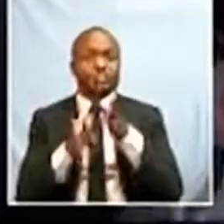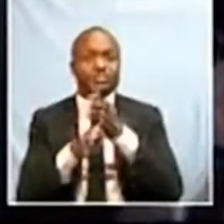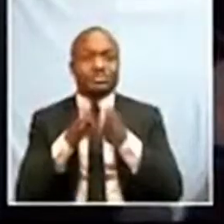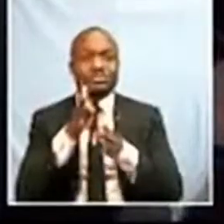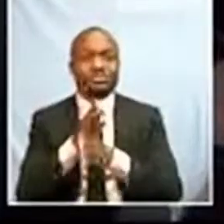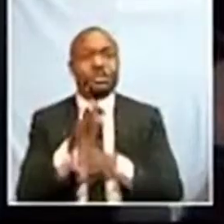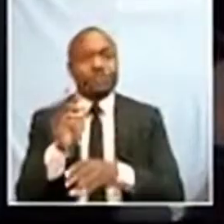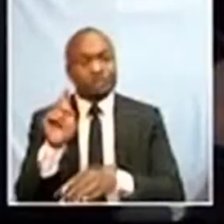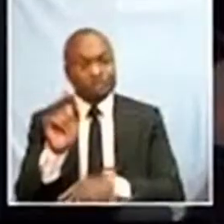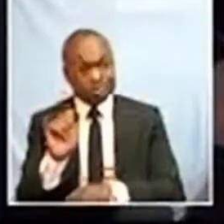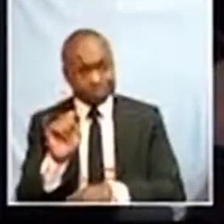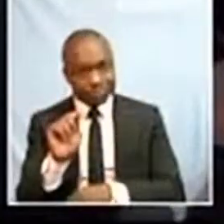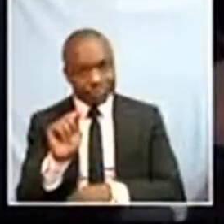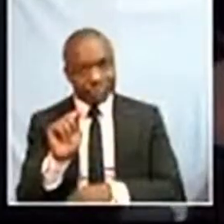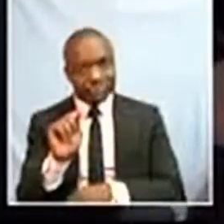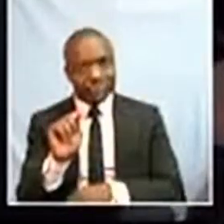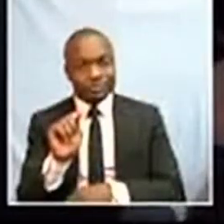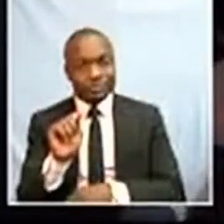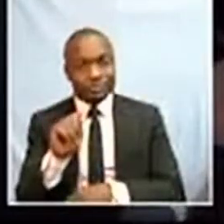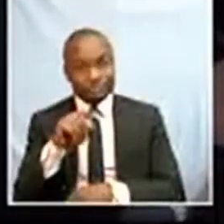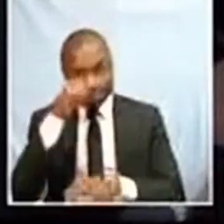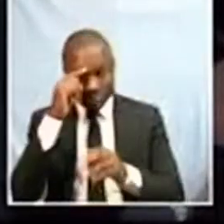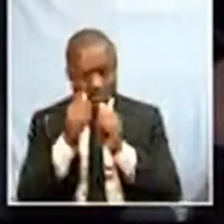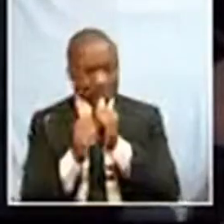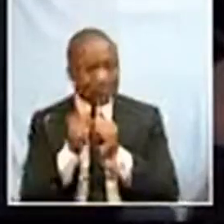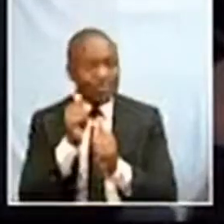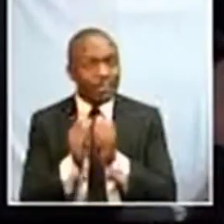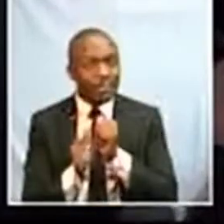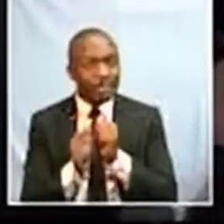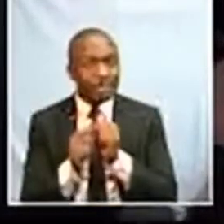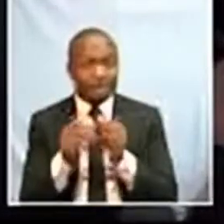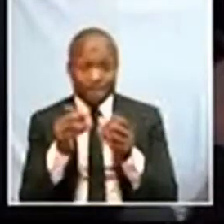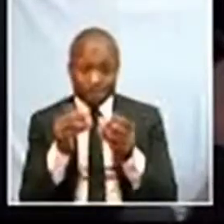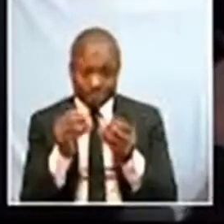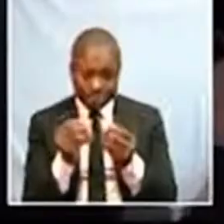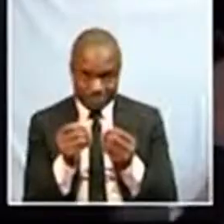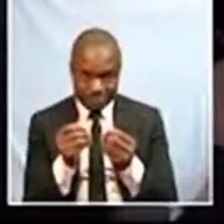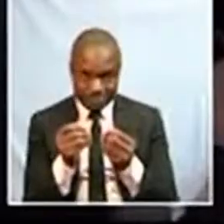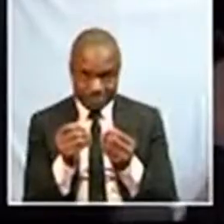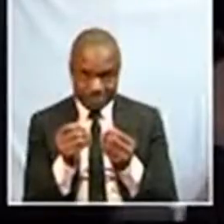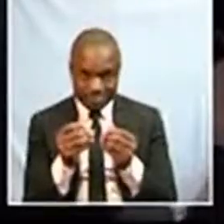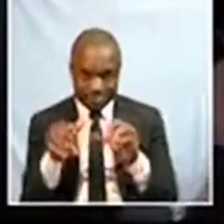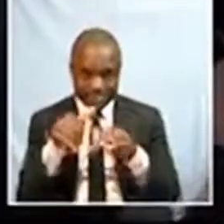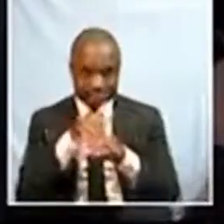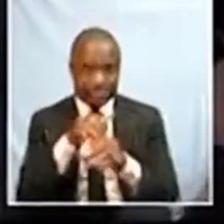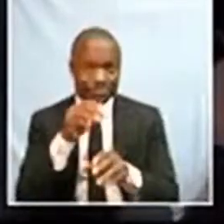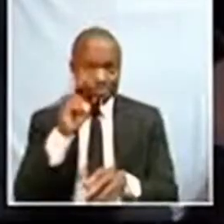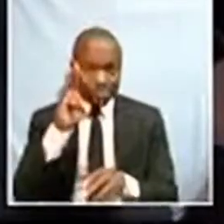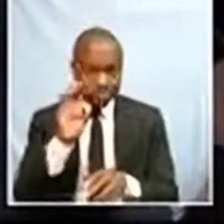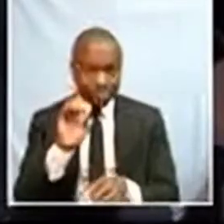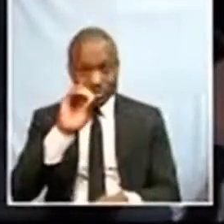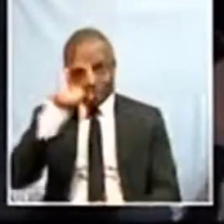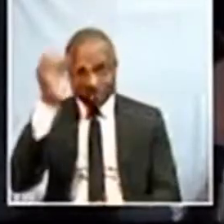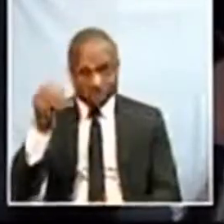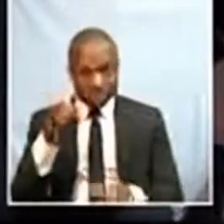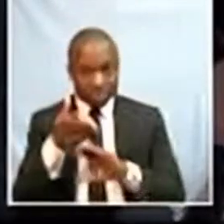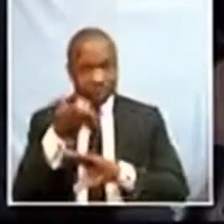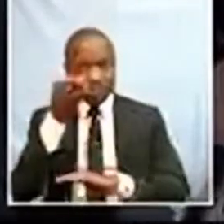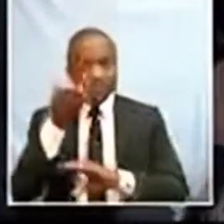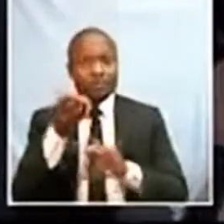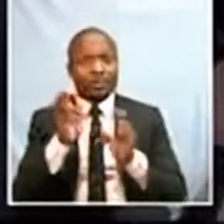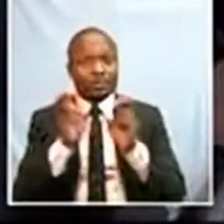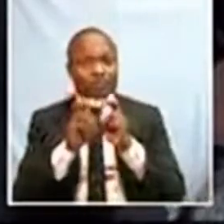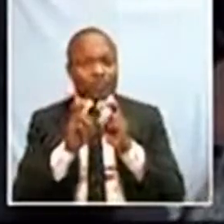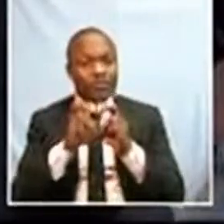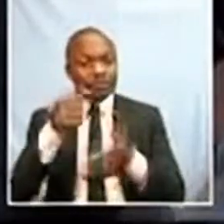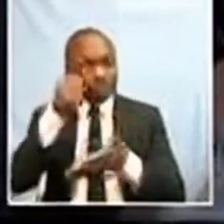block? Because the amount involved is 40% above the initial contract